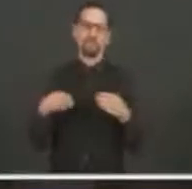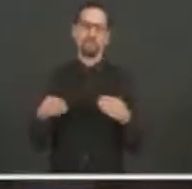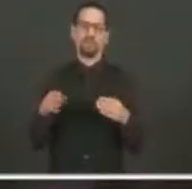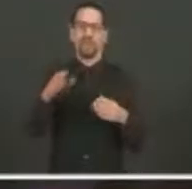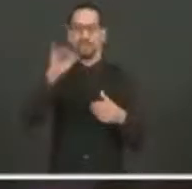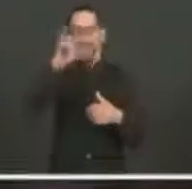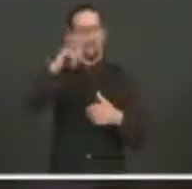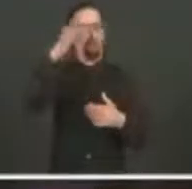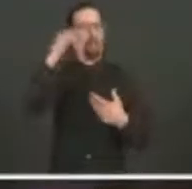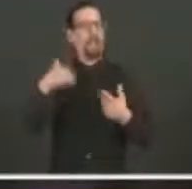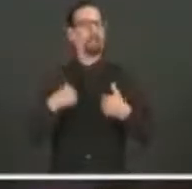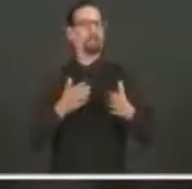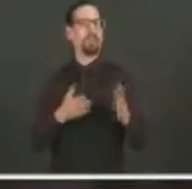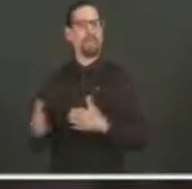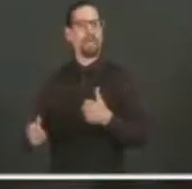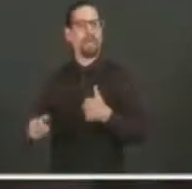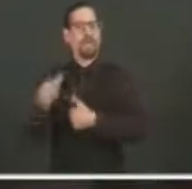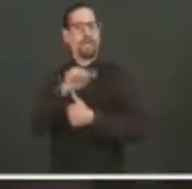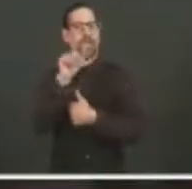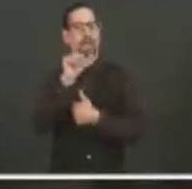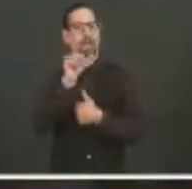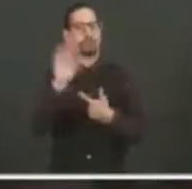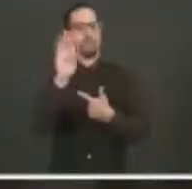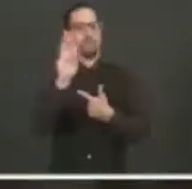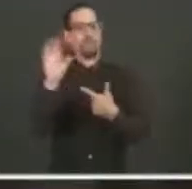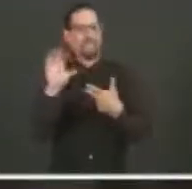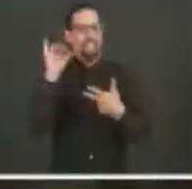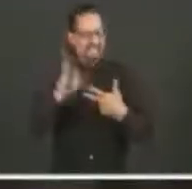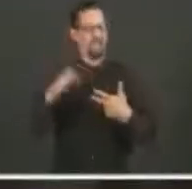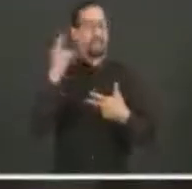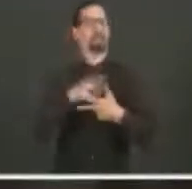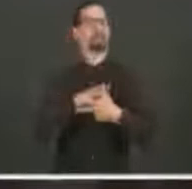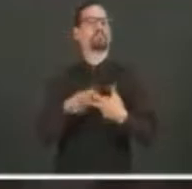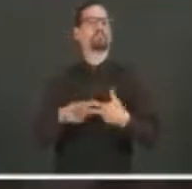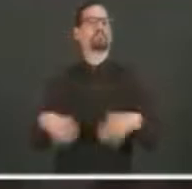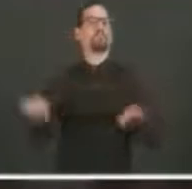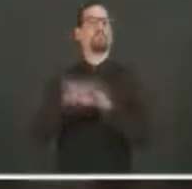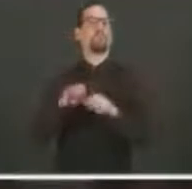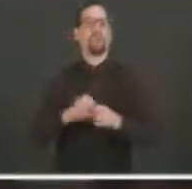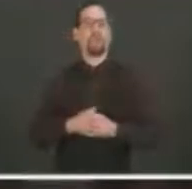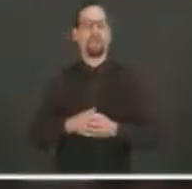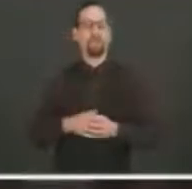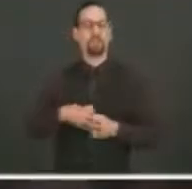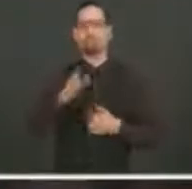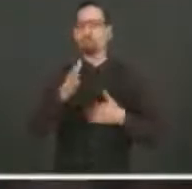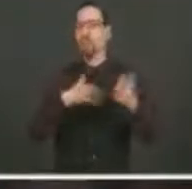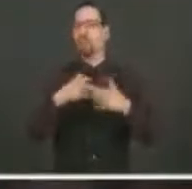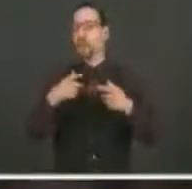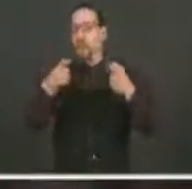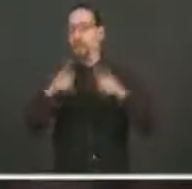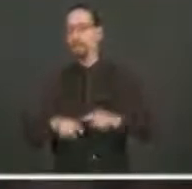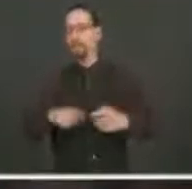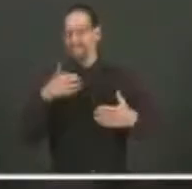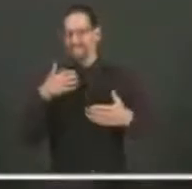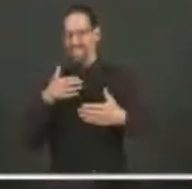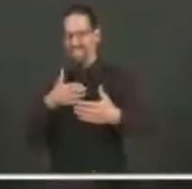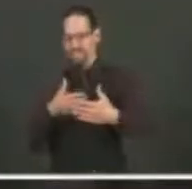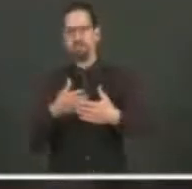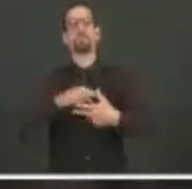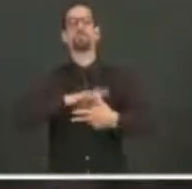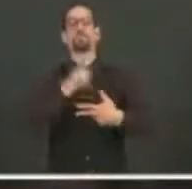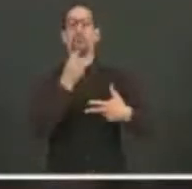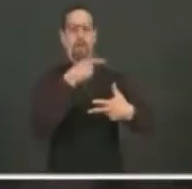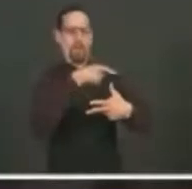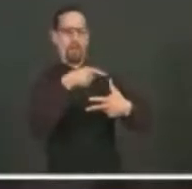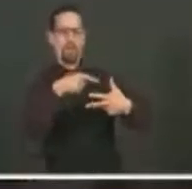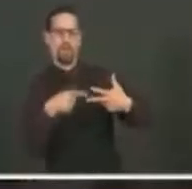way, we're able to be prepared. So that's what is important about what we're releasing today, is the guardrails and the guidelines of